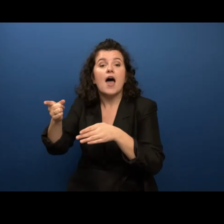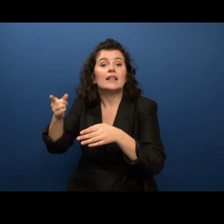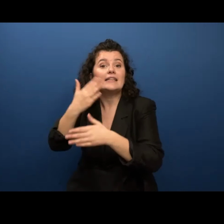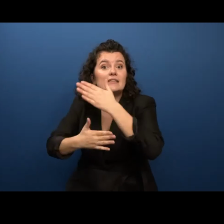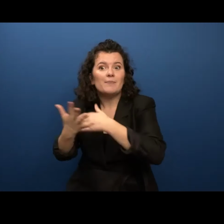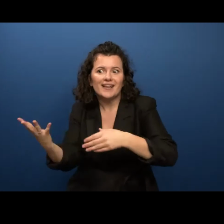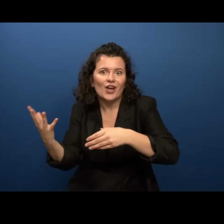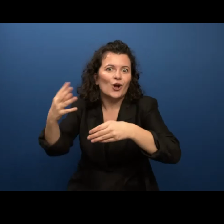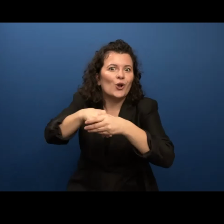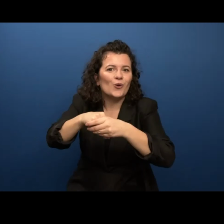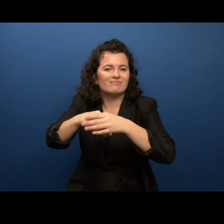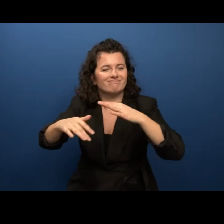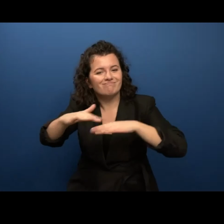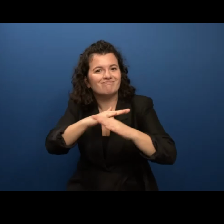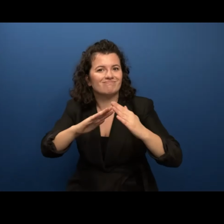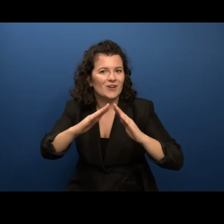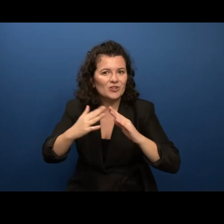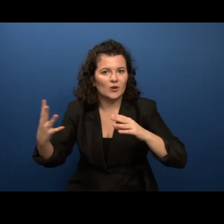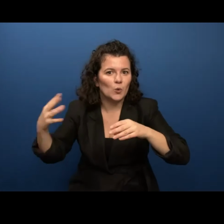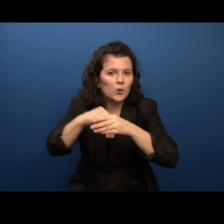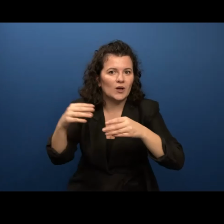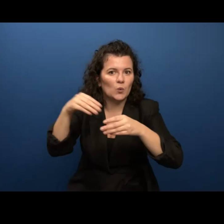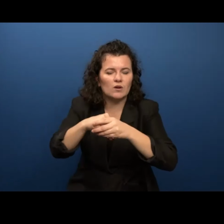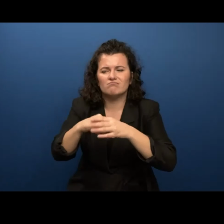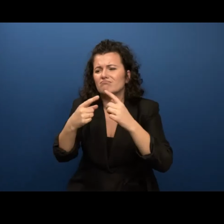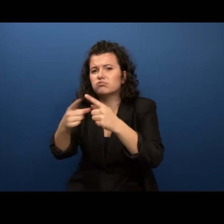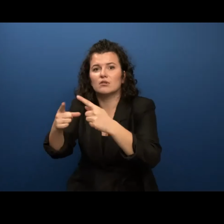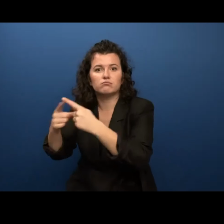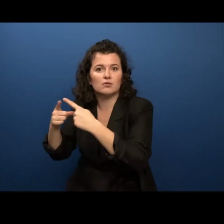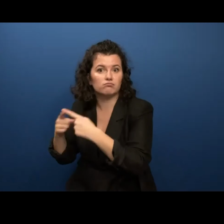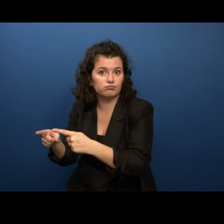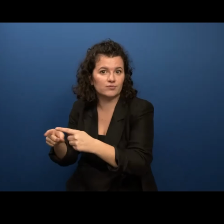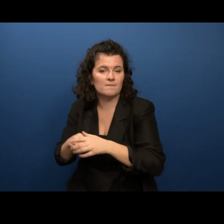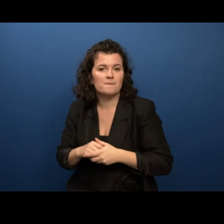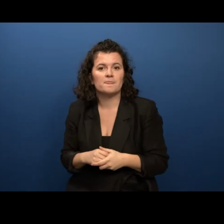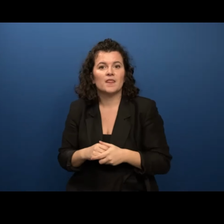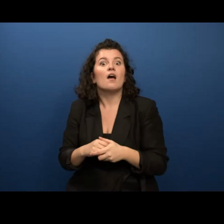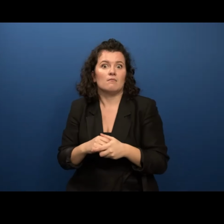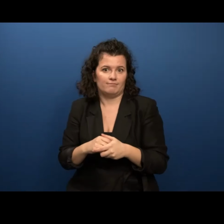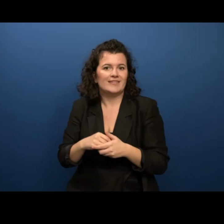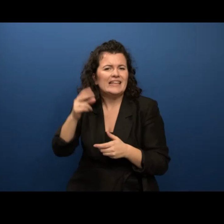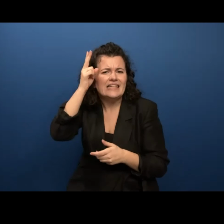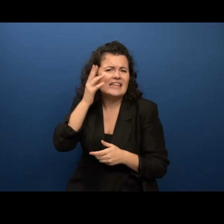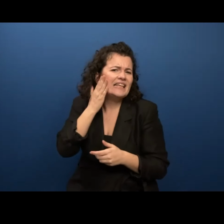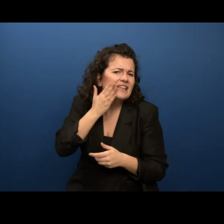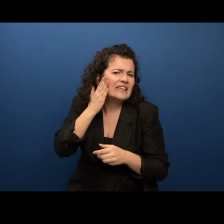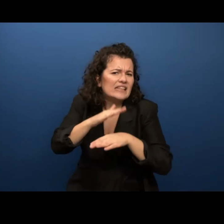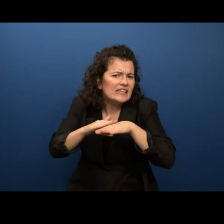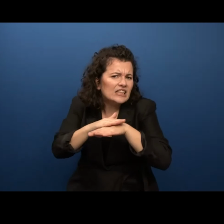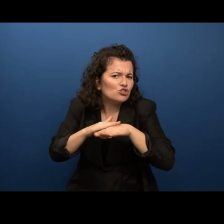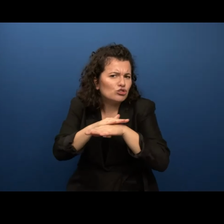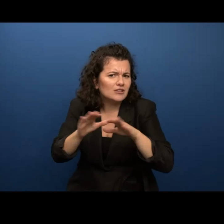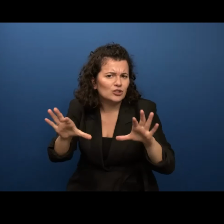other activities that are affecting Indigenous communities is really, really important. And I think that's one of the